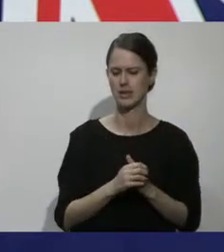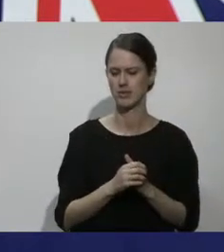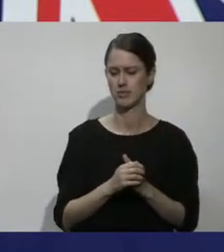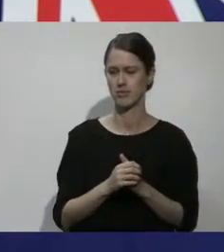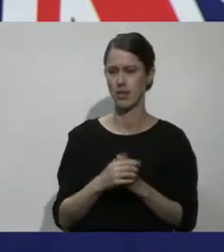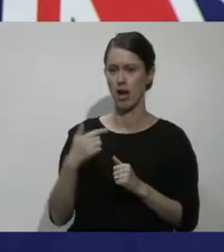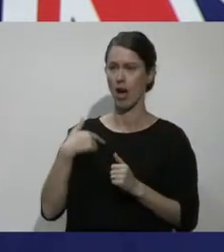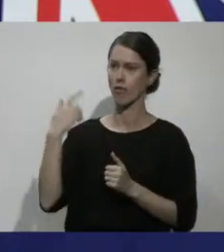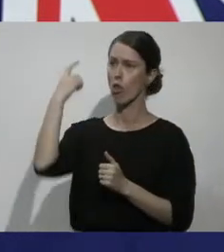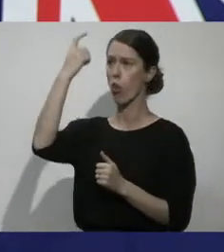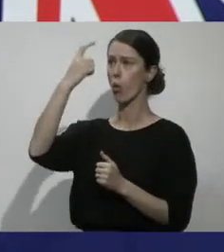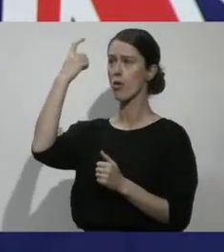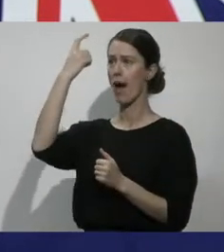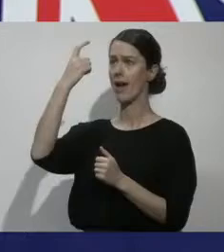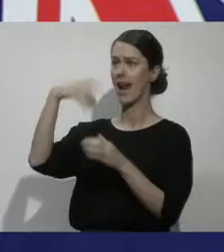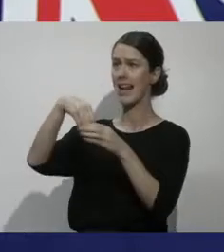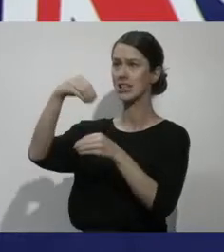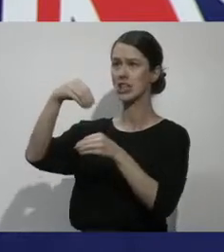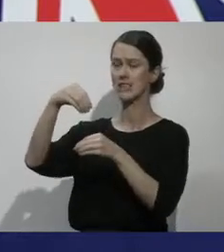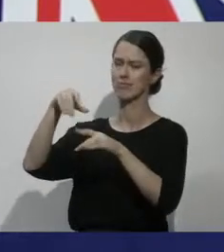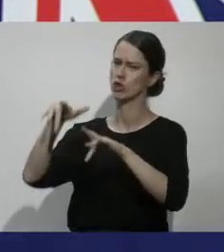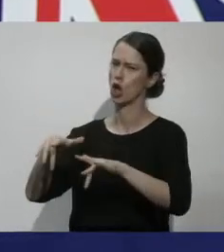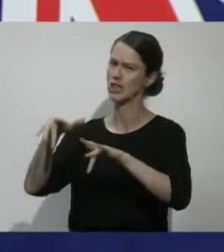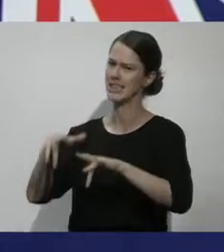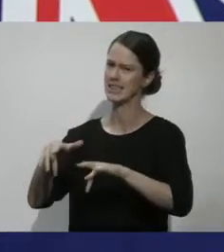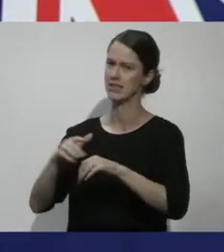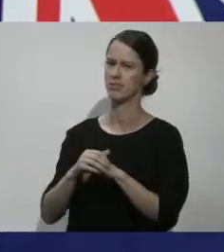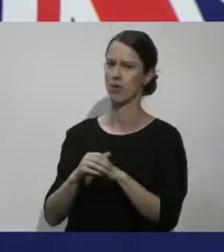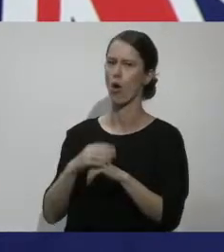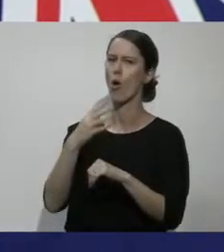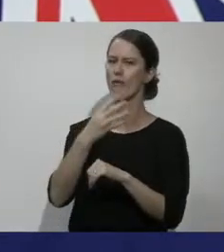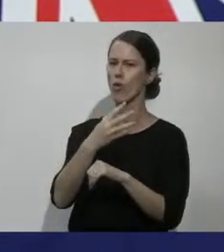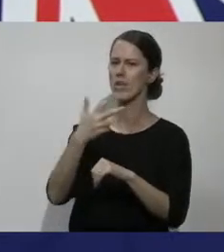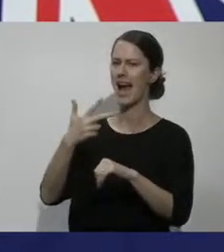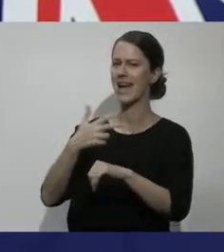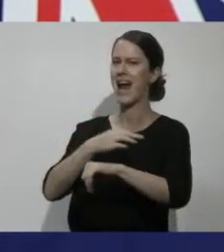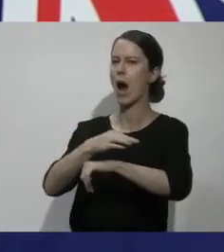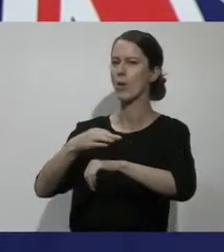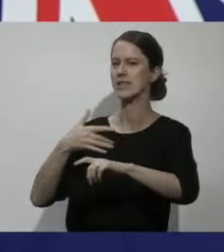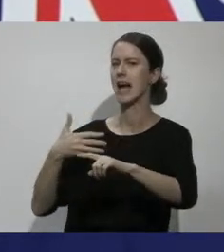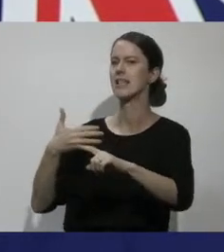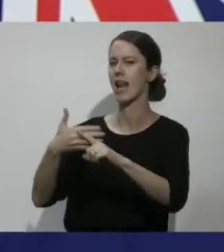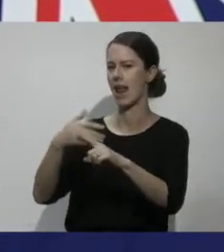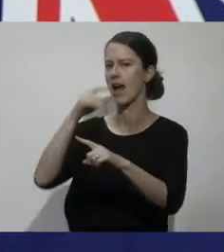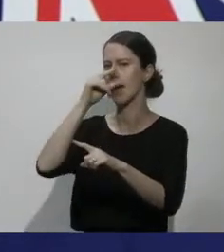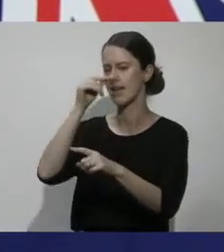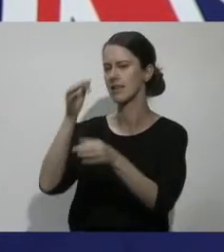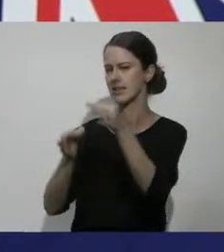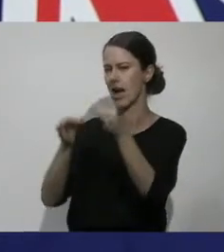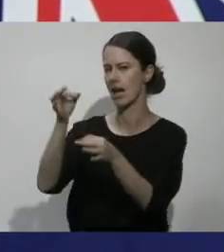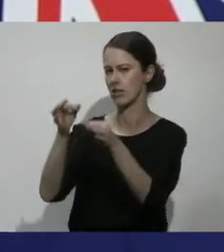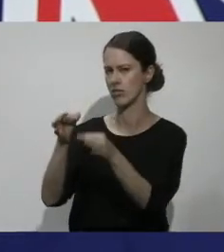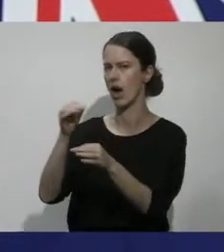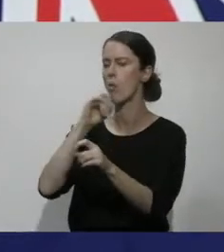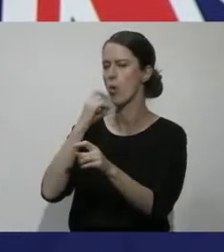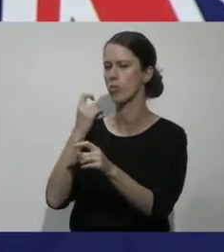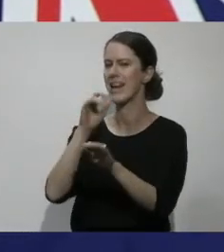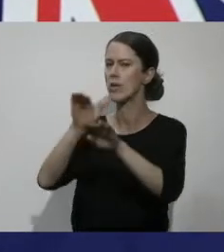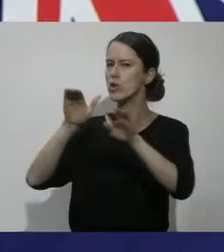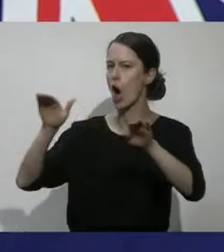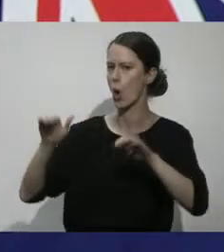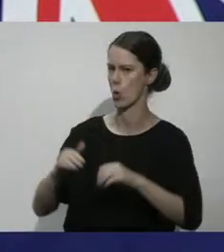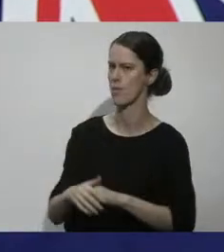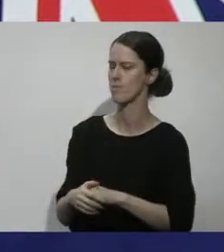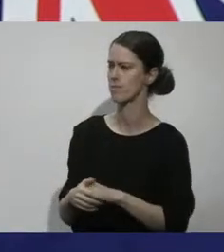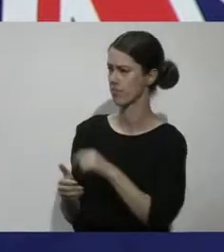I have taken at this stage, but obviously we have another 48 hours, and so I'll take that time and make sure that you hear from me further on that in the